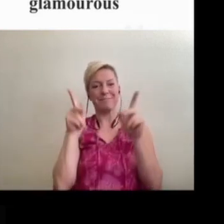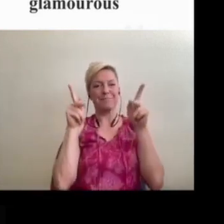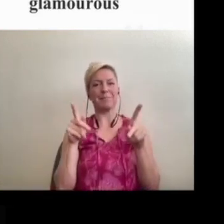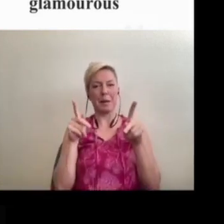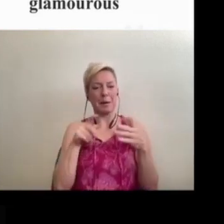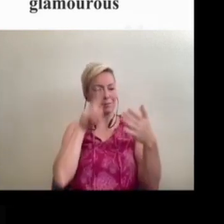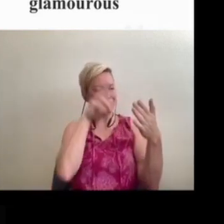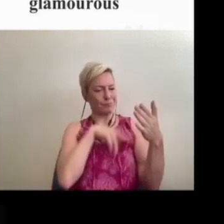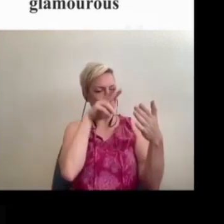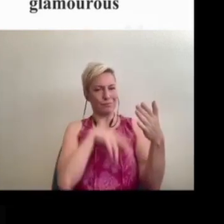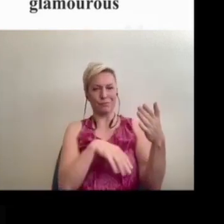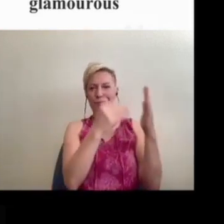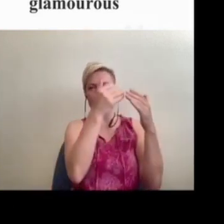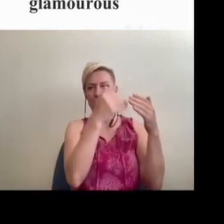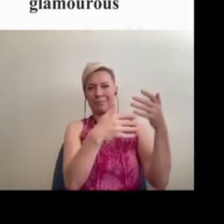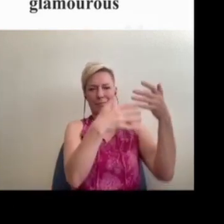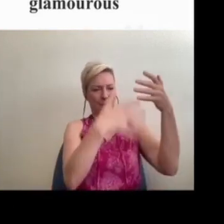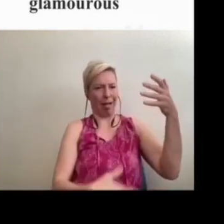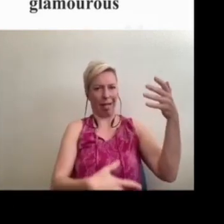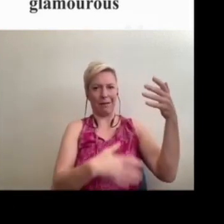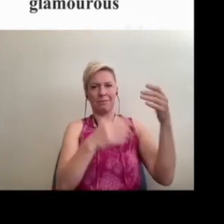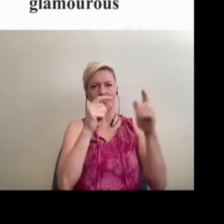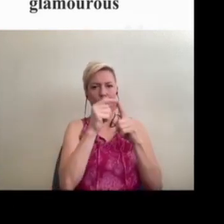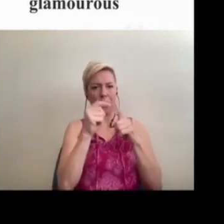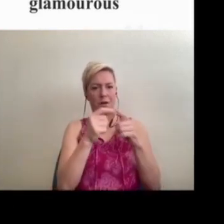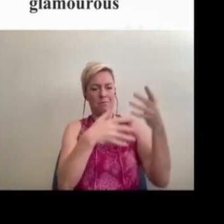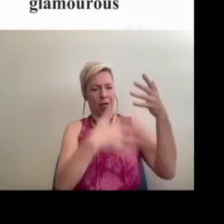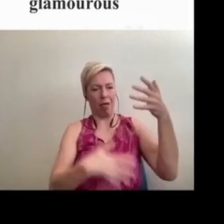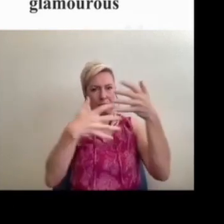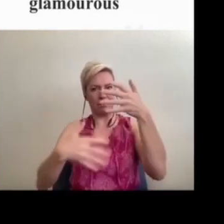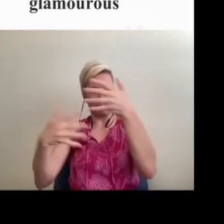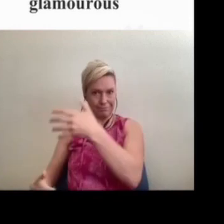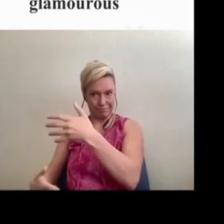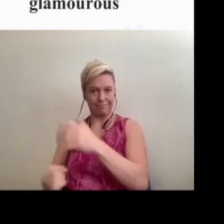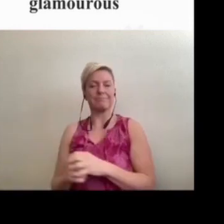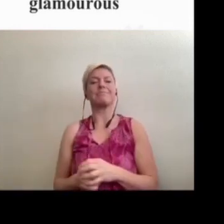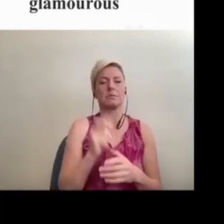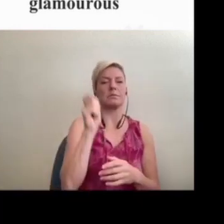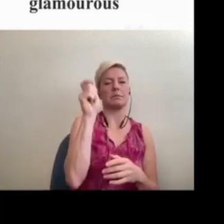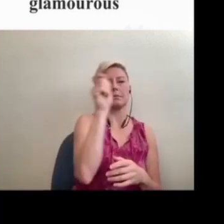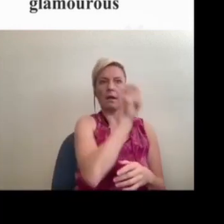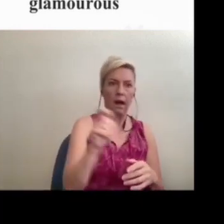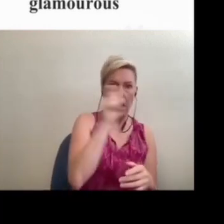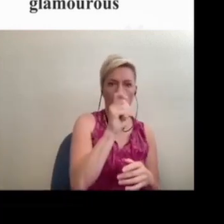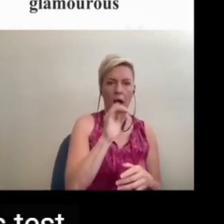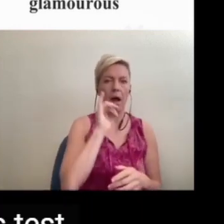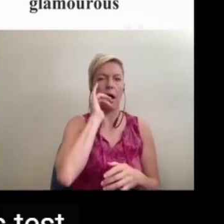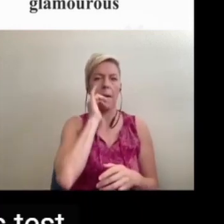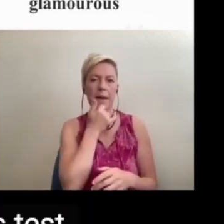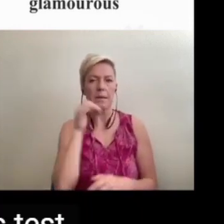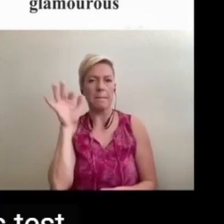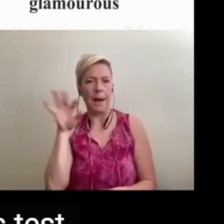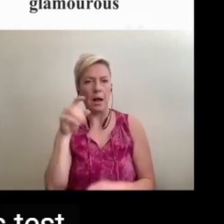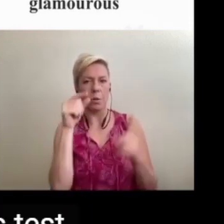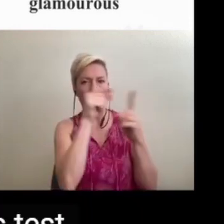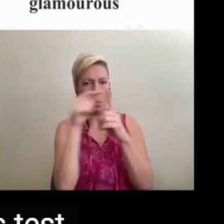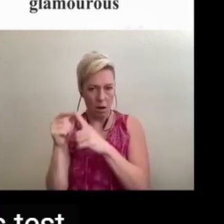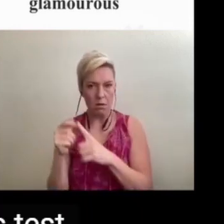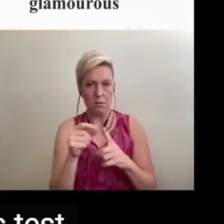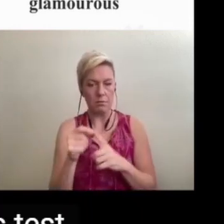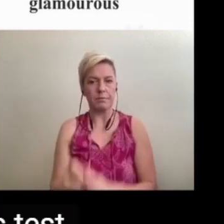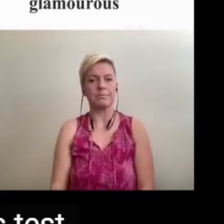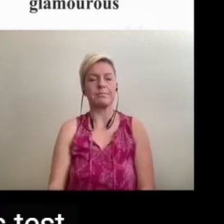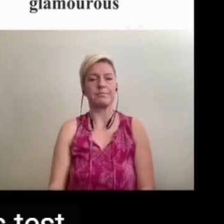see lists of words and are asked to circle words that are spelled incorrectly. There are a total of